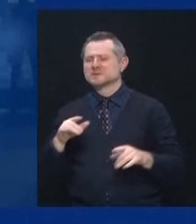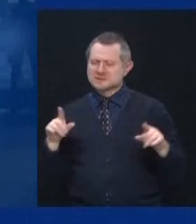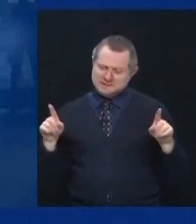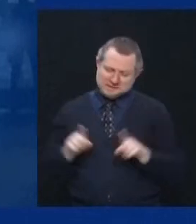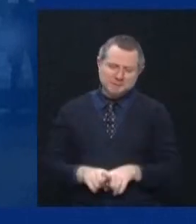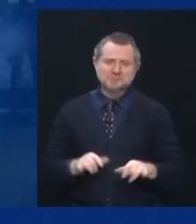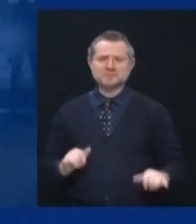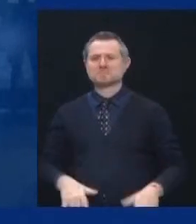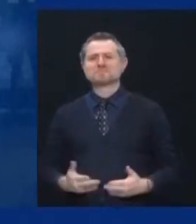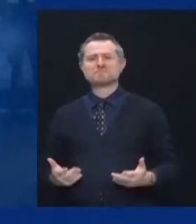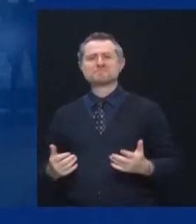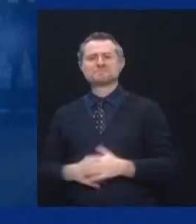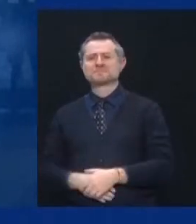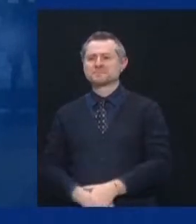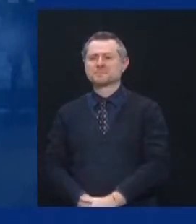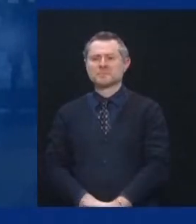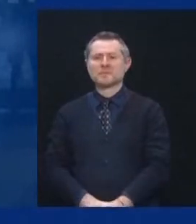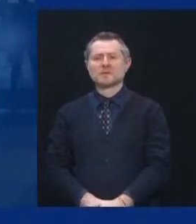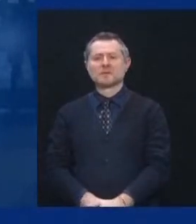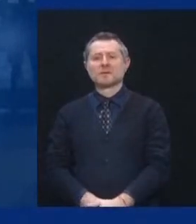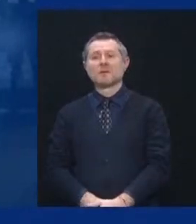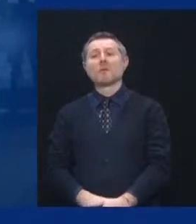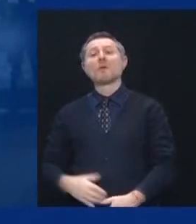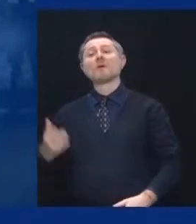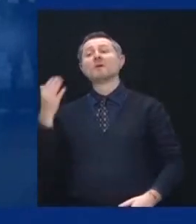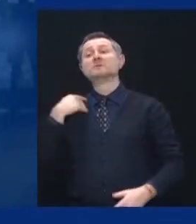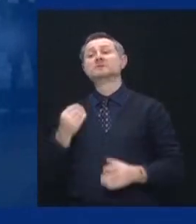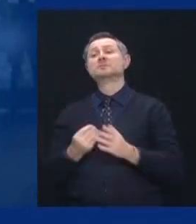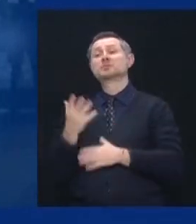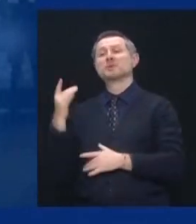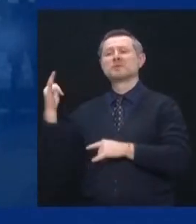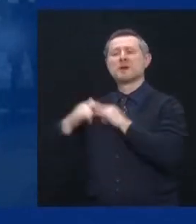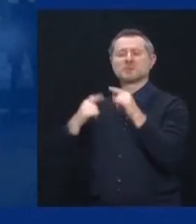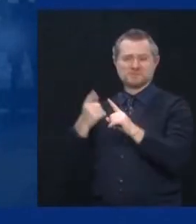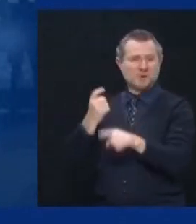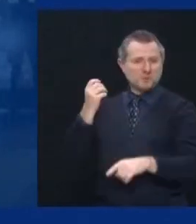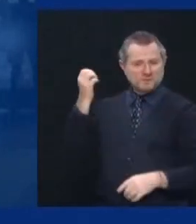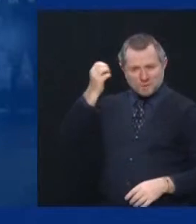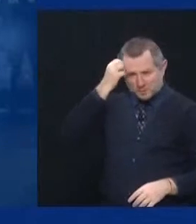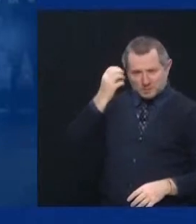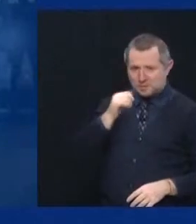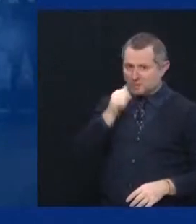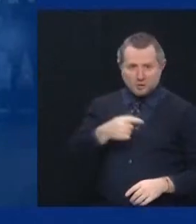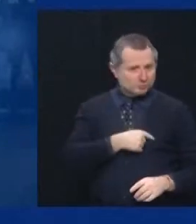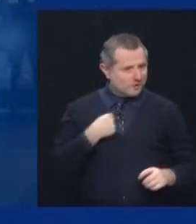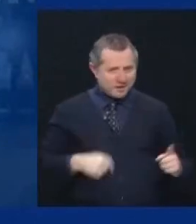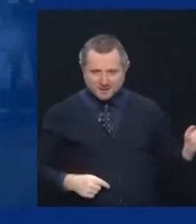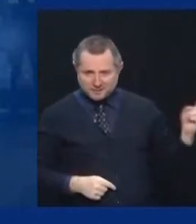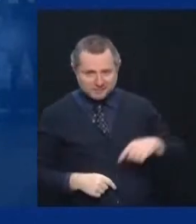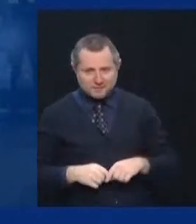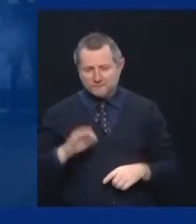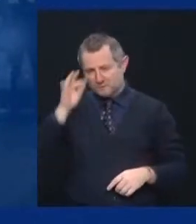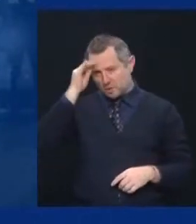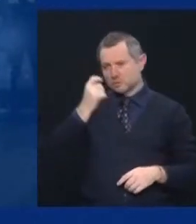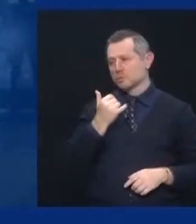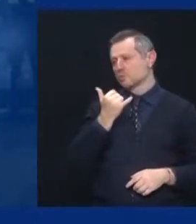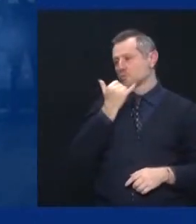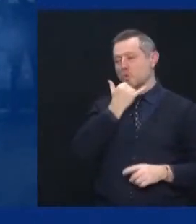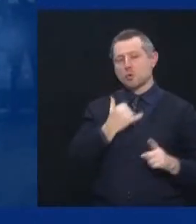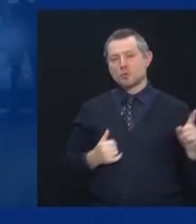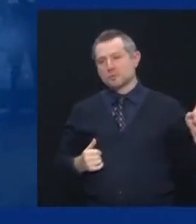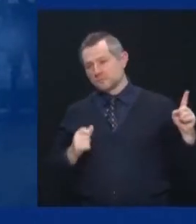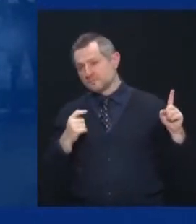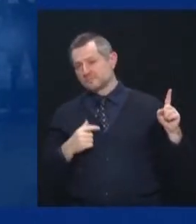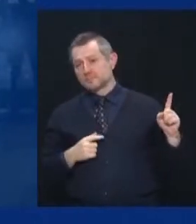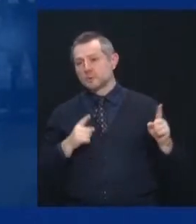here. It came from Europe. It didn't come from China. The federal government was wrong, and the federal government was slow to move